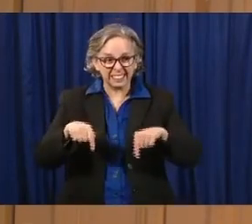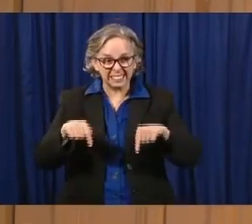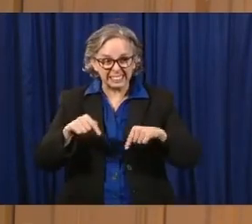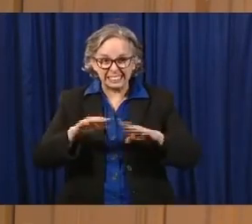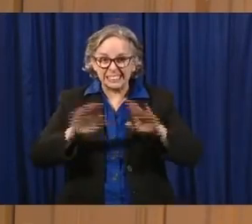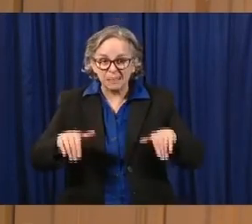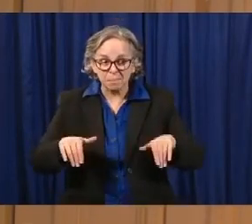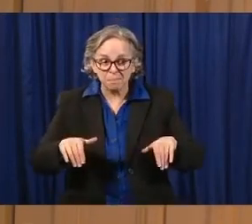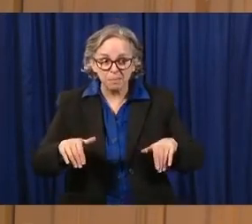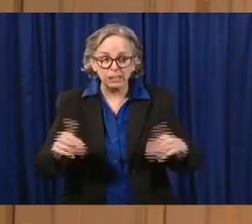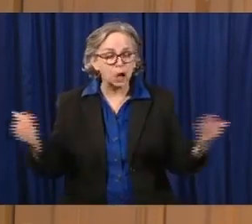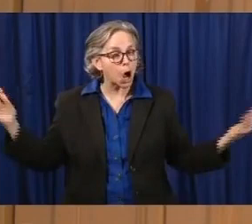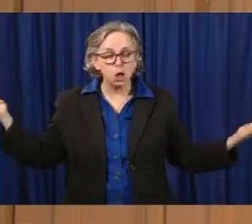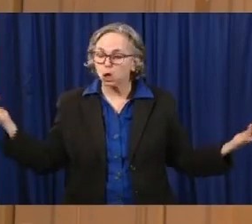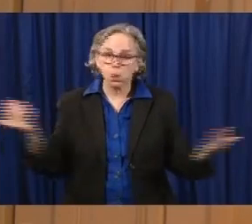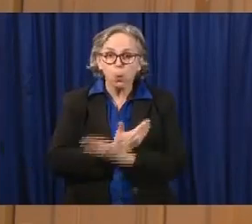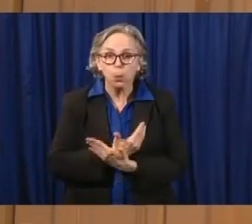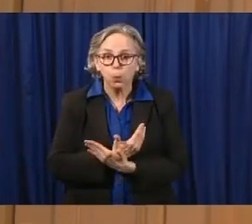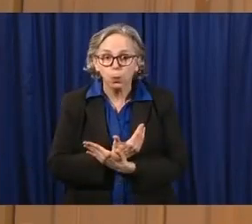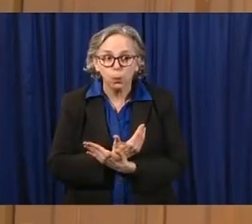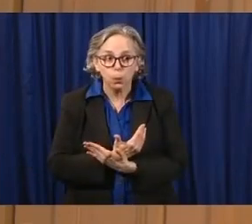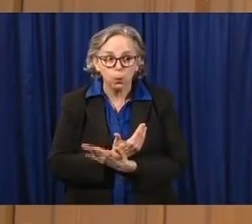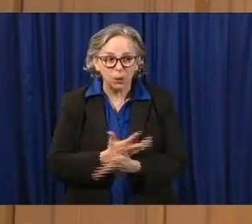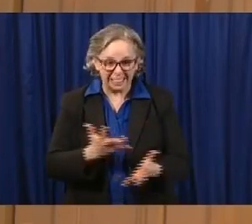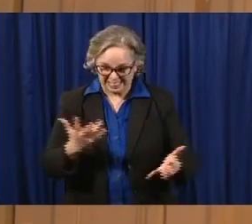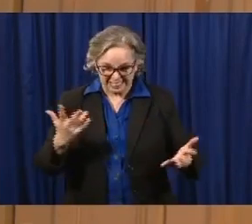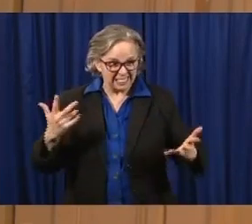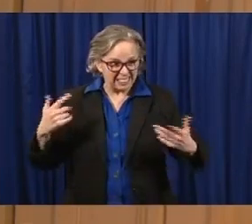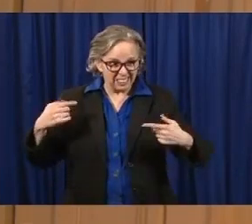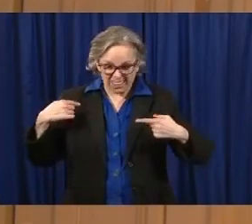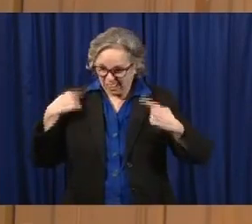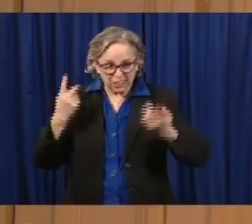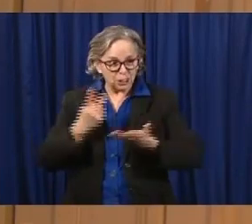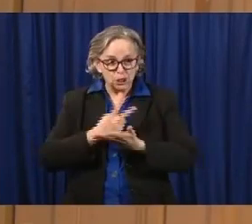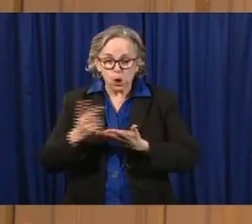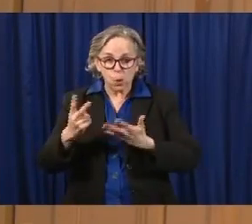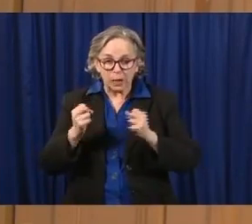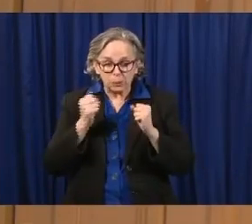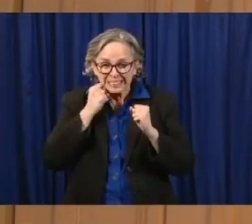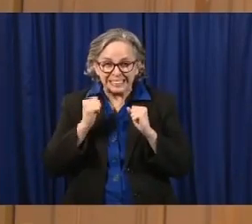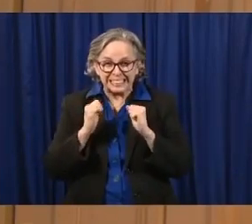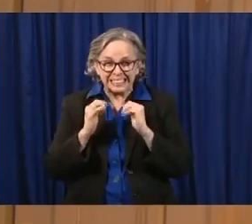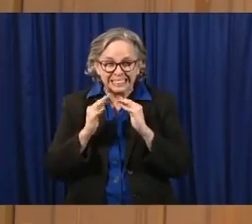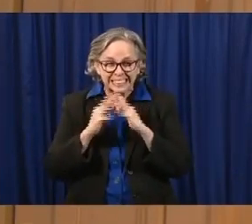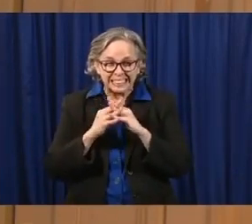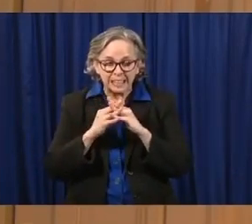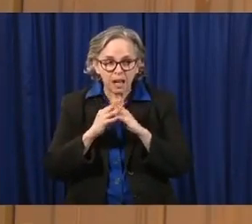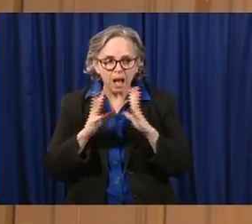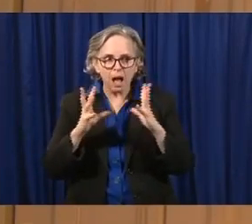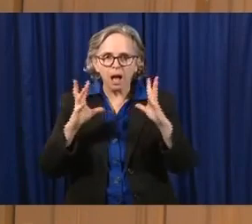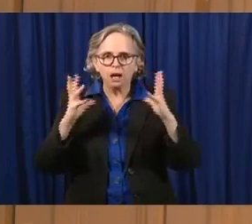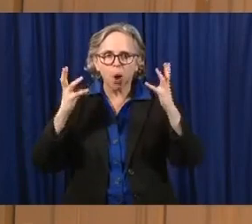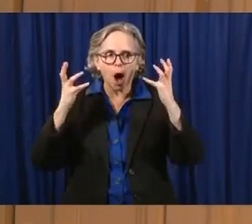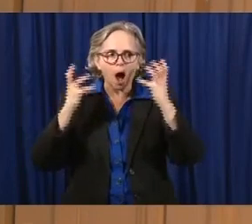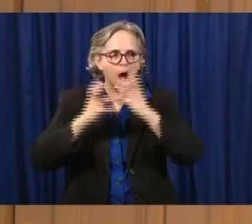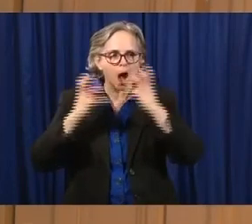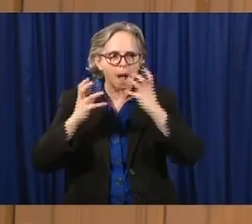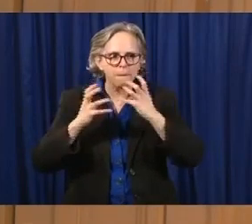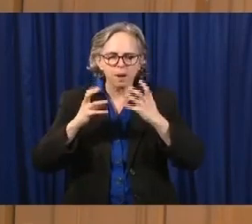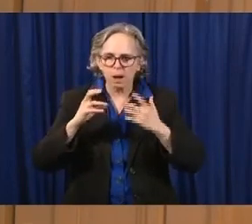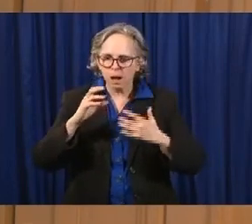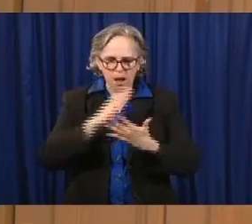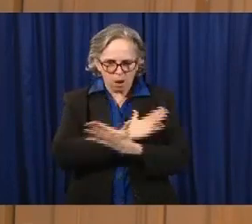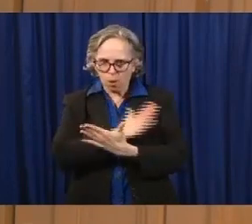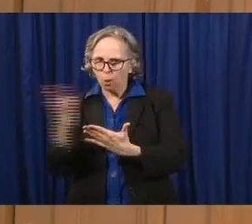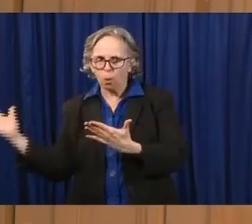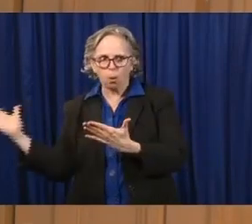building it in 2 to 3 weeks. So it's miraculous in scope, but it's still being built. And that's